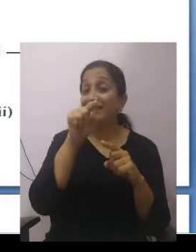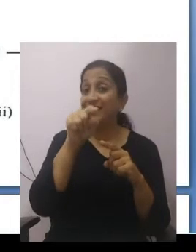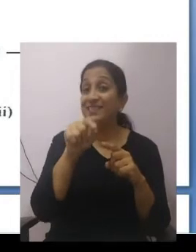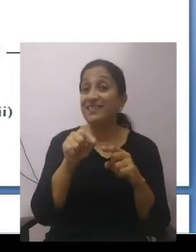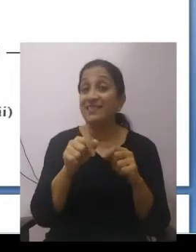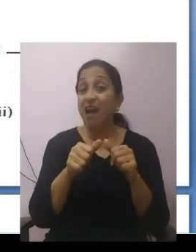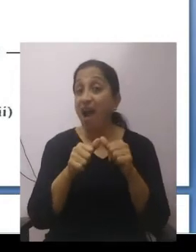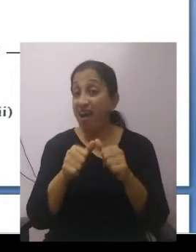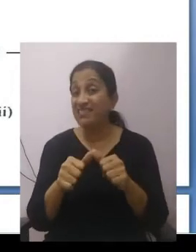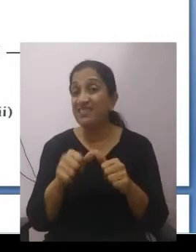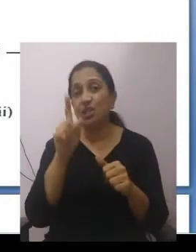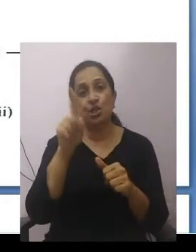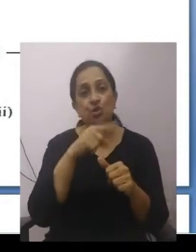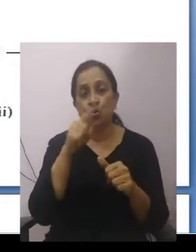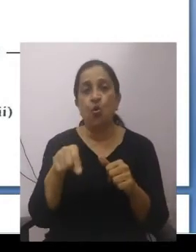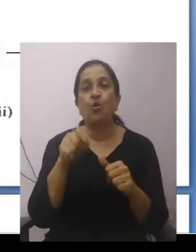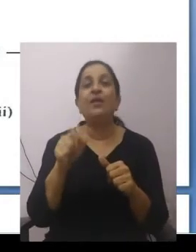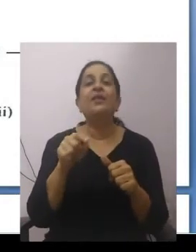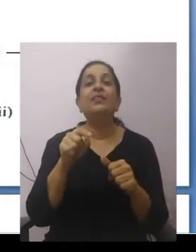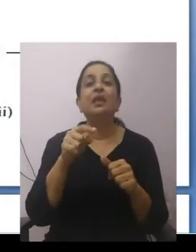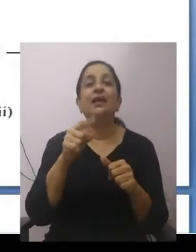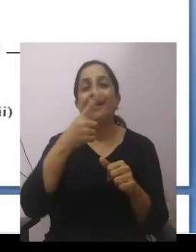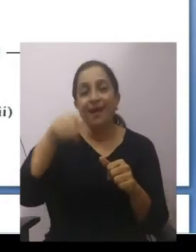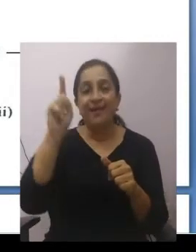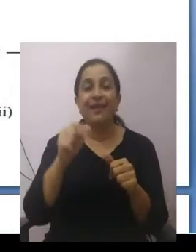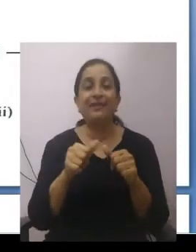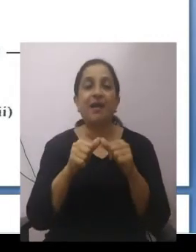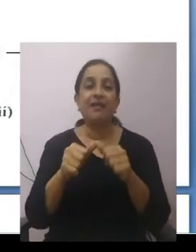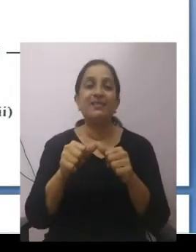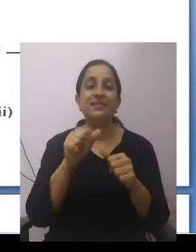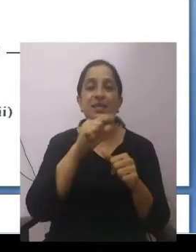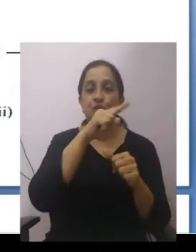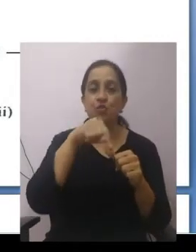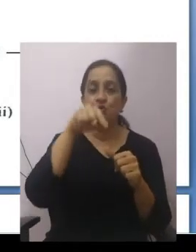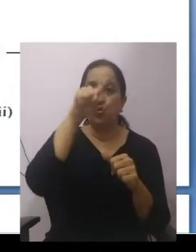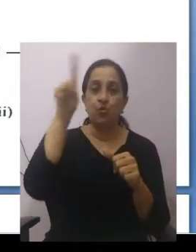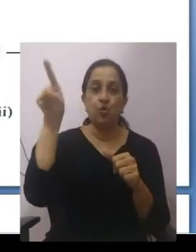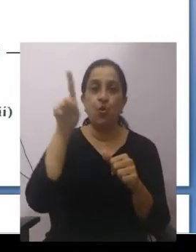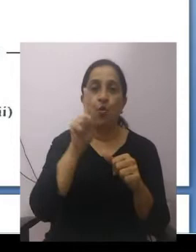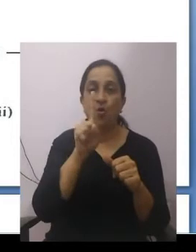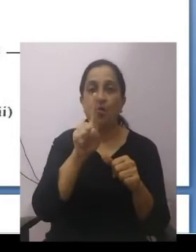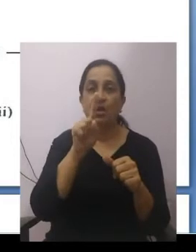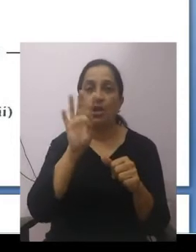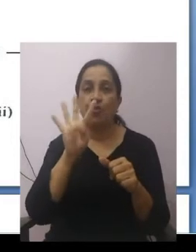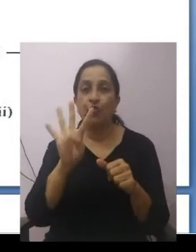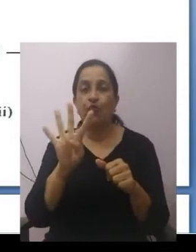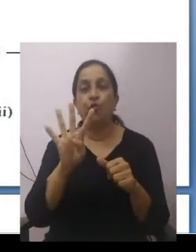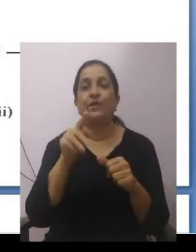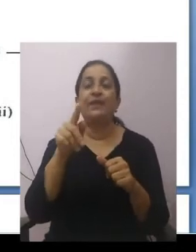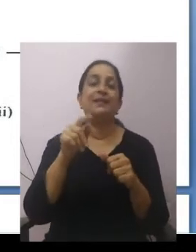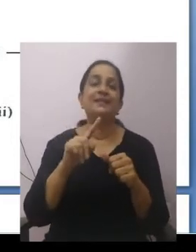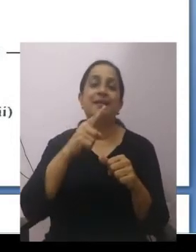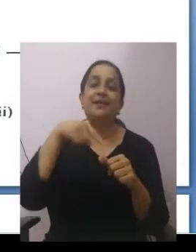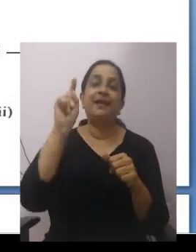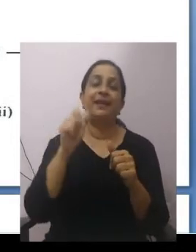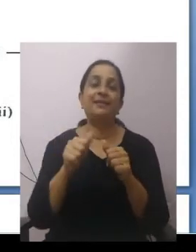given in the question paper. It should be 14. The choice should be 14. So this is the correct answer.